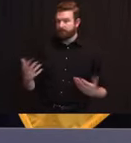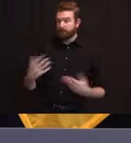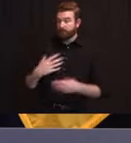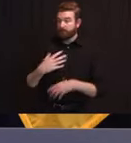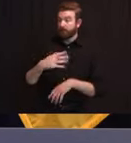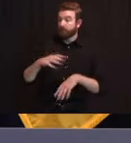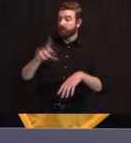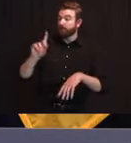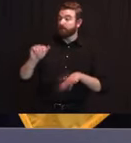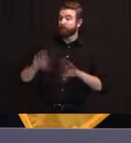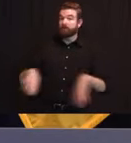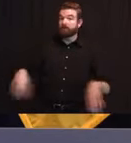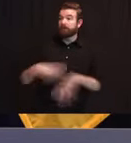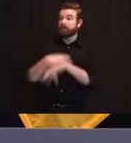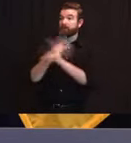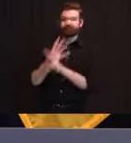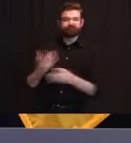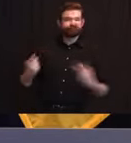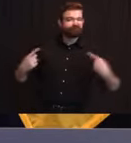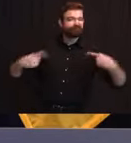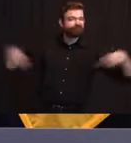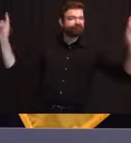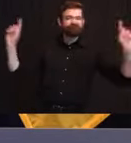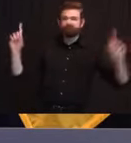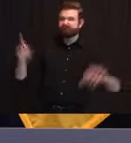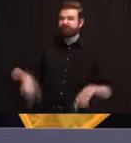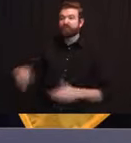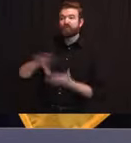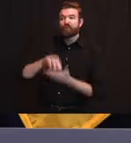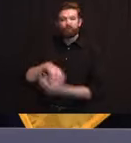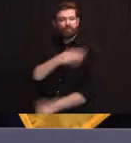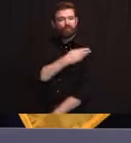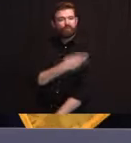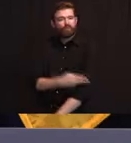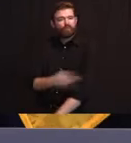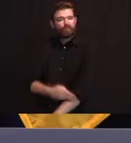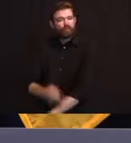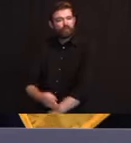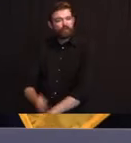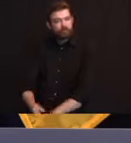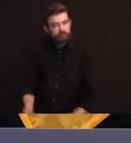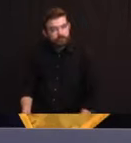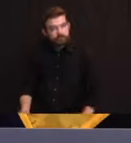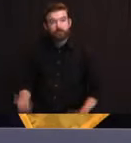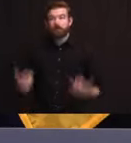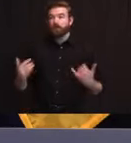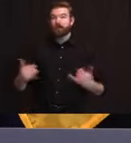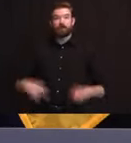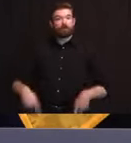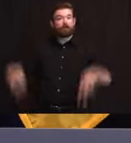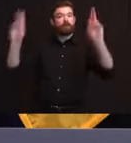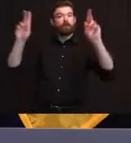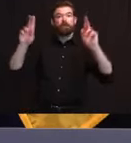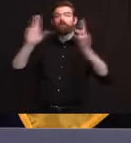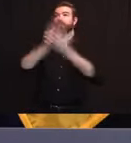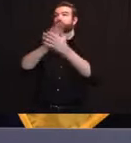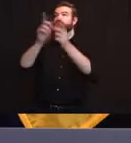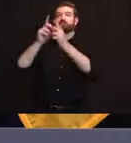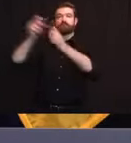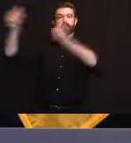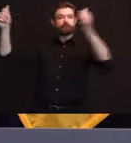children, and as a result, they've been regressing. Now that you are allowing the district to allow it either in person